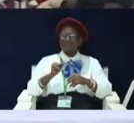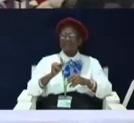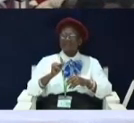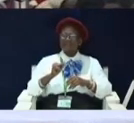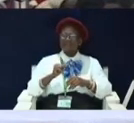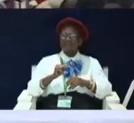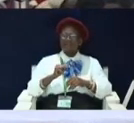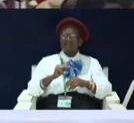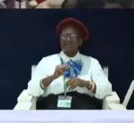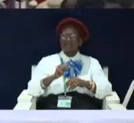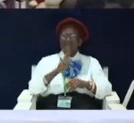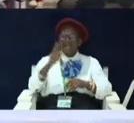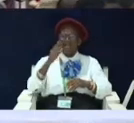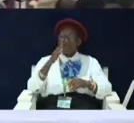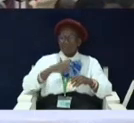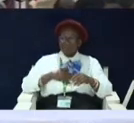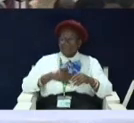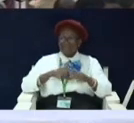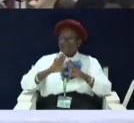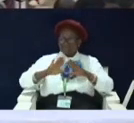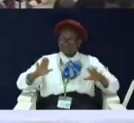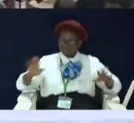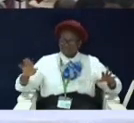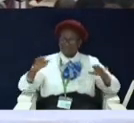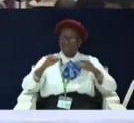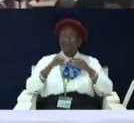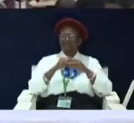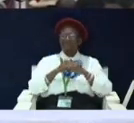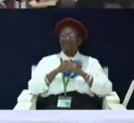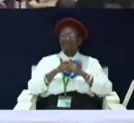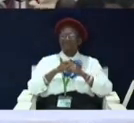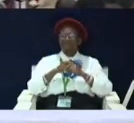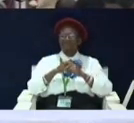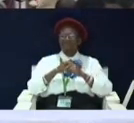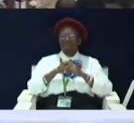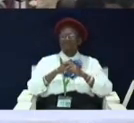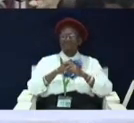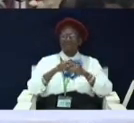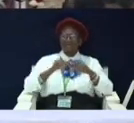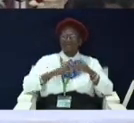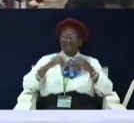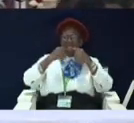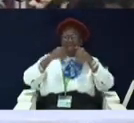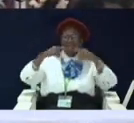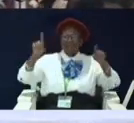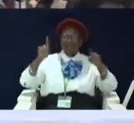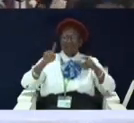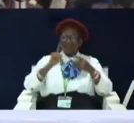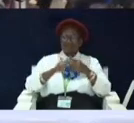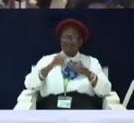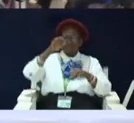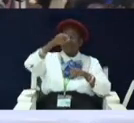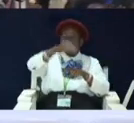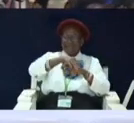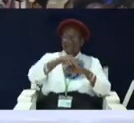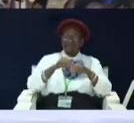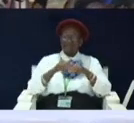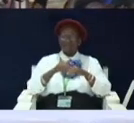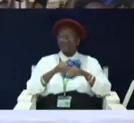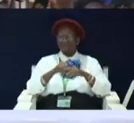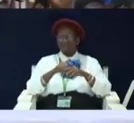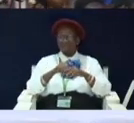fun eyin na to je ni tooto tooto omo mi le nse, I decree tonight, mo wa pa lase lale yi,